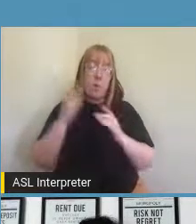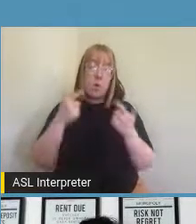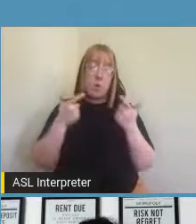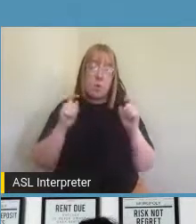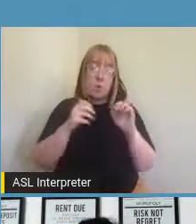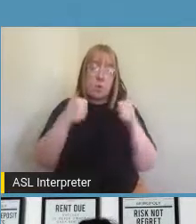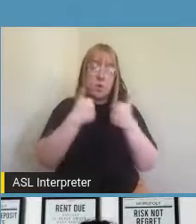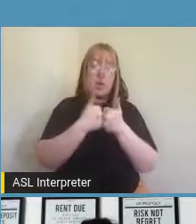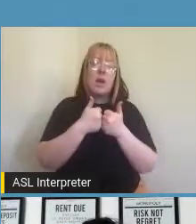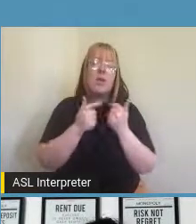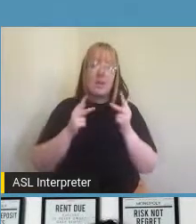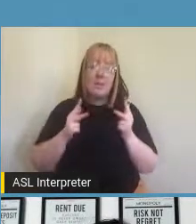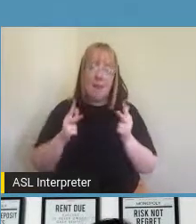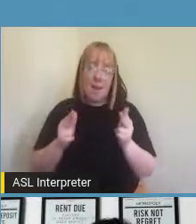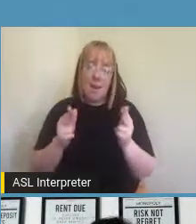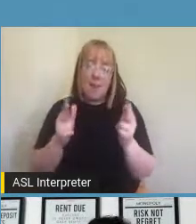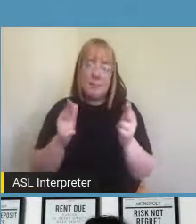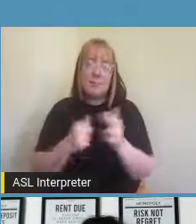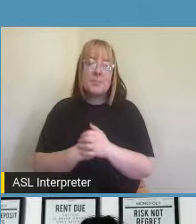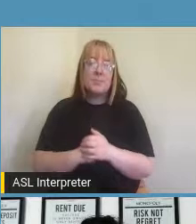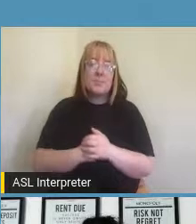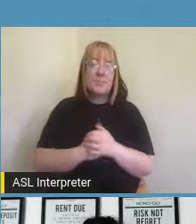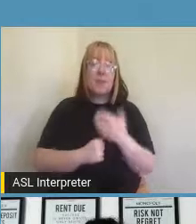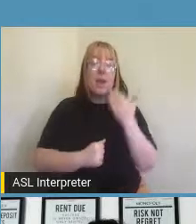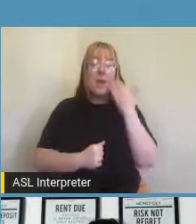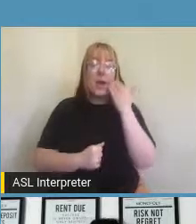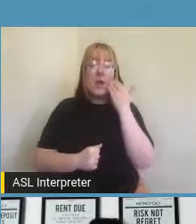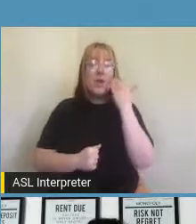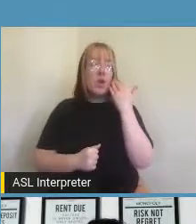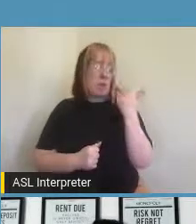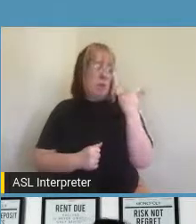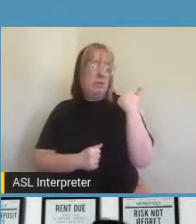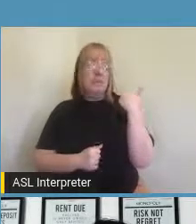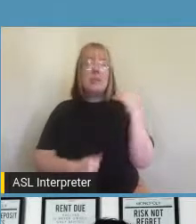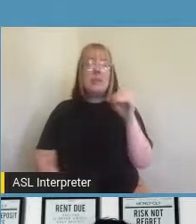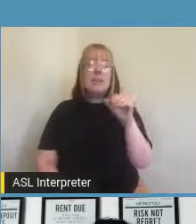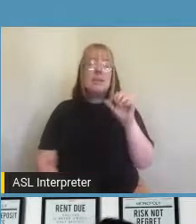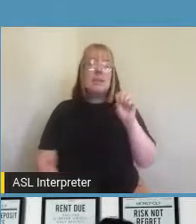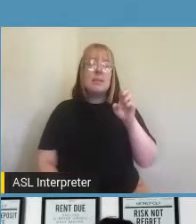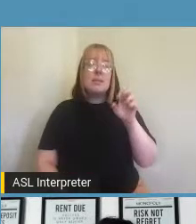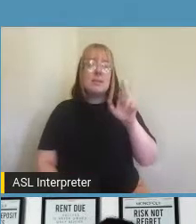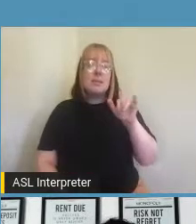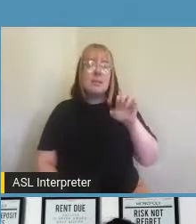editing. Now, I know my colleague Luke in the previous series talked about some free editing